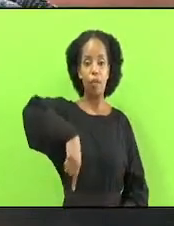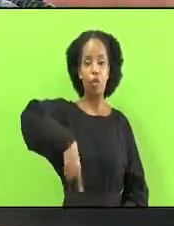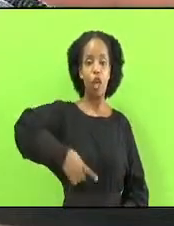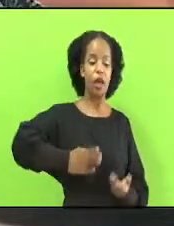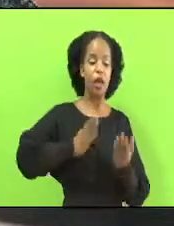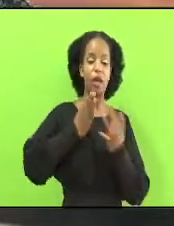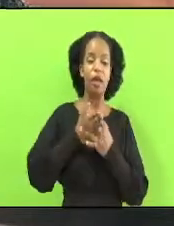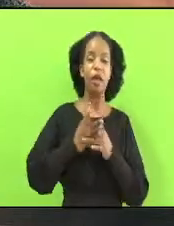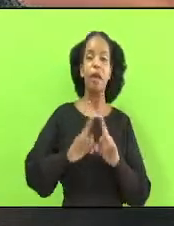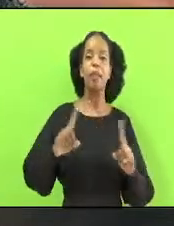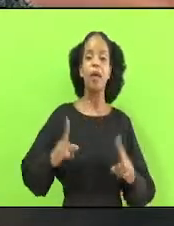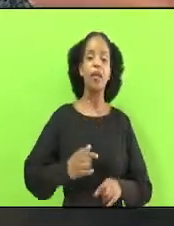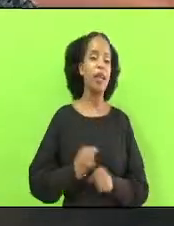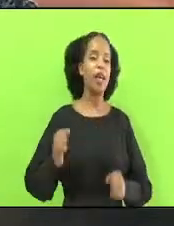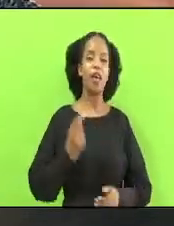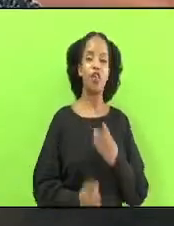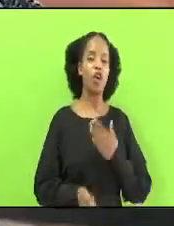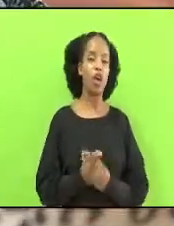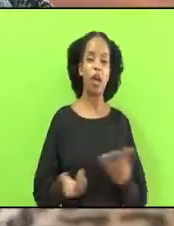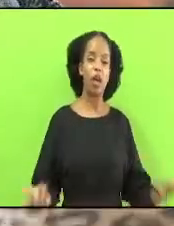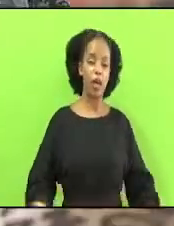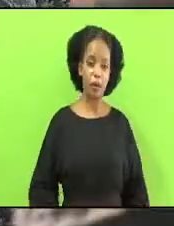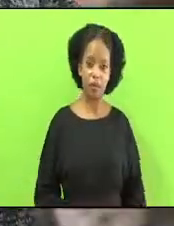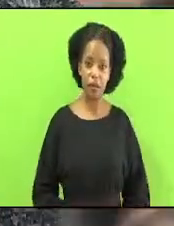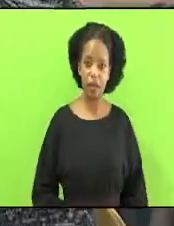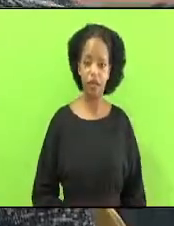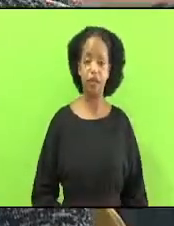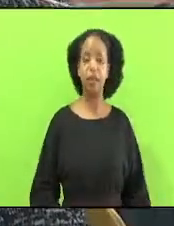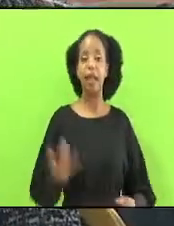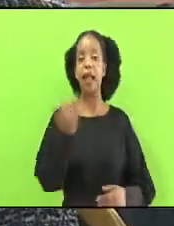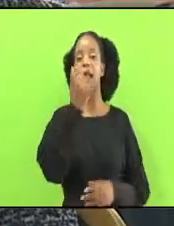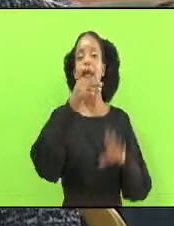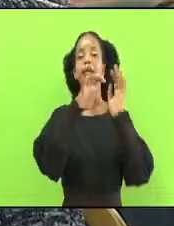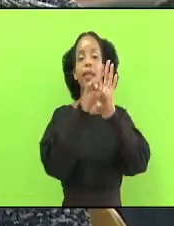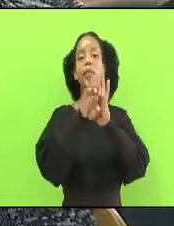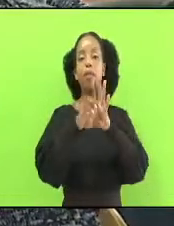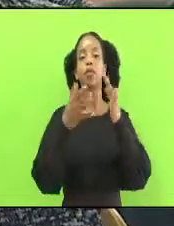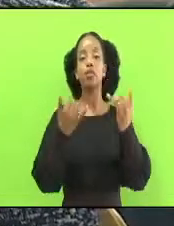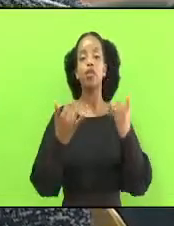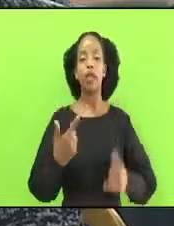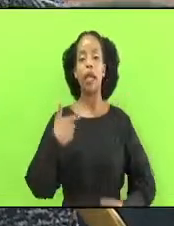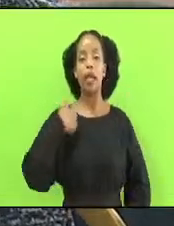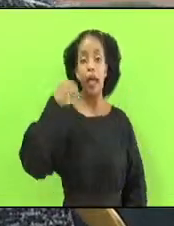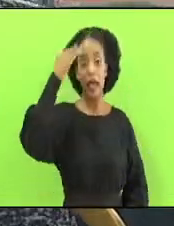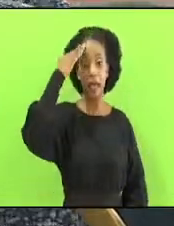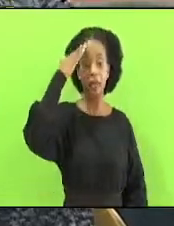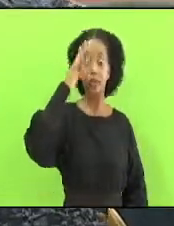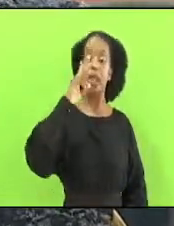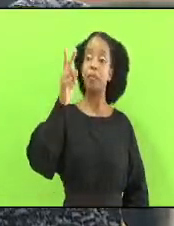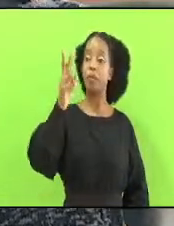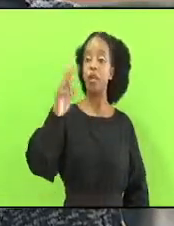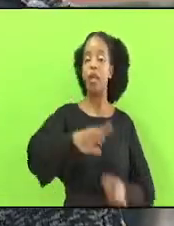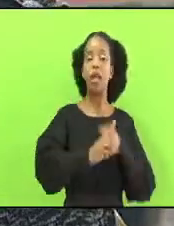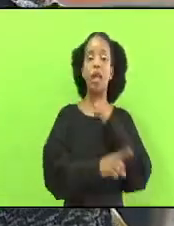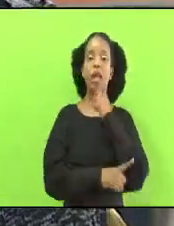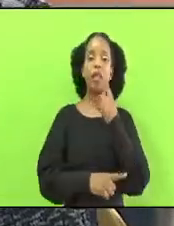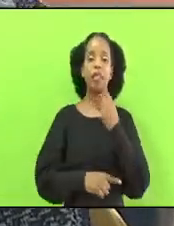but you never come back. Like, for instance, today, I know we are seeing you for the last time.